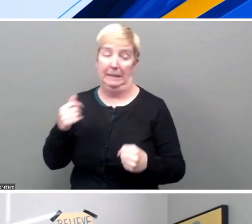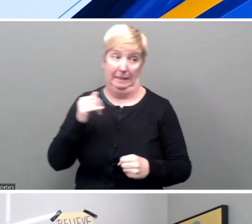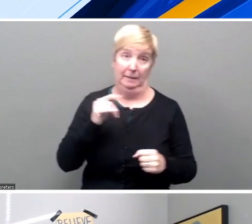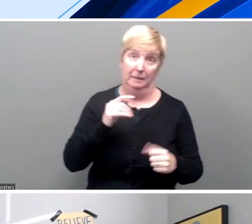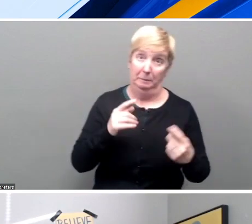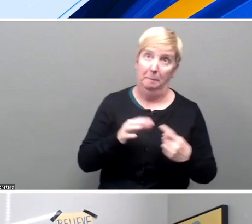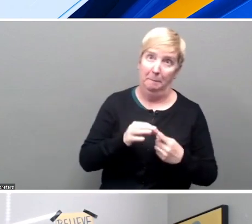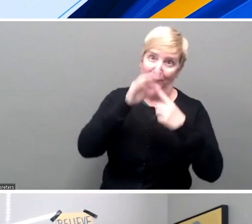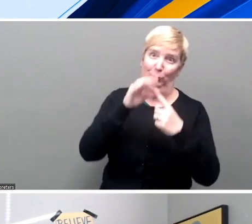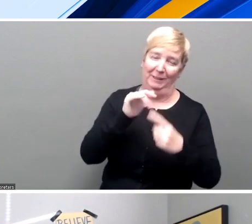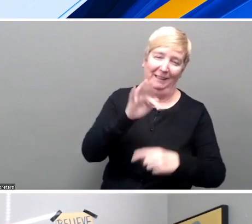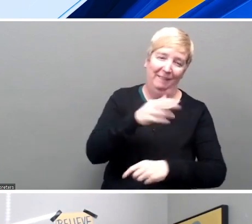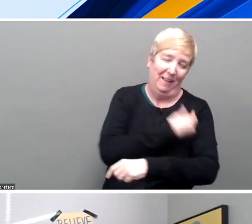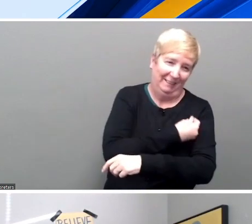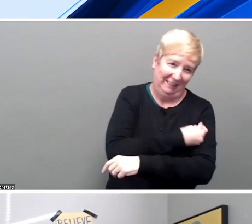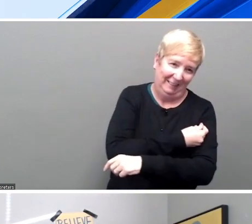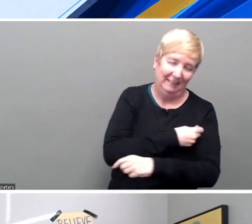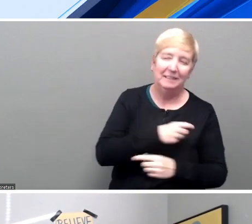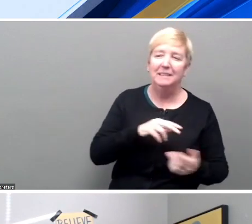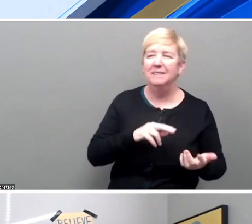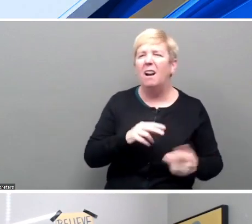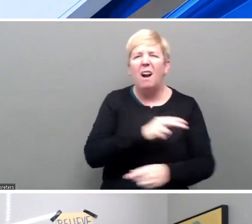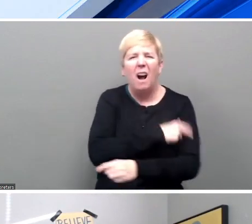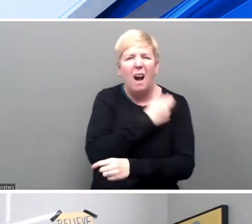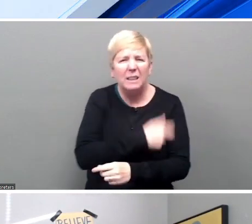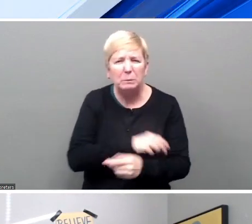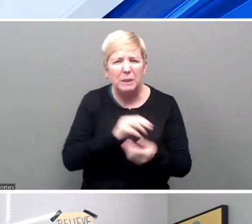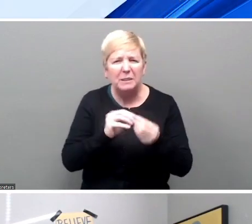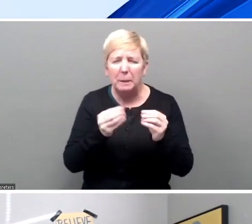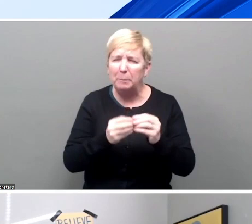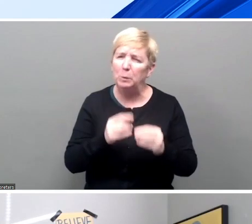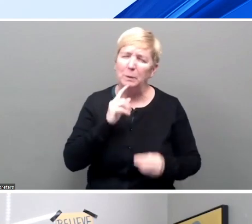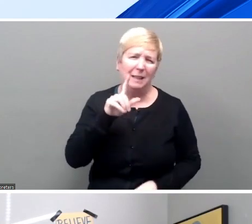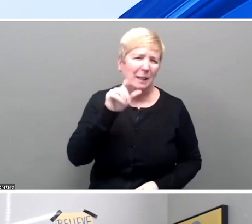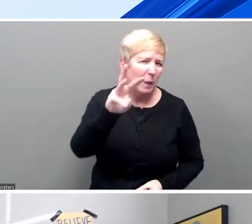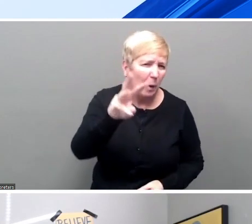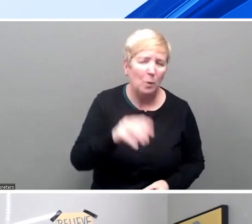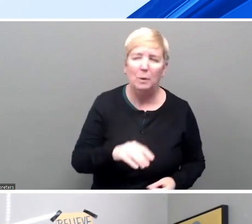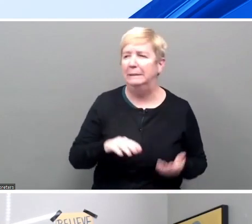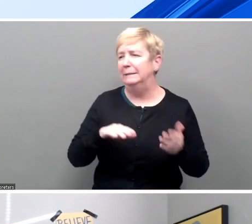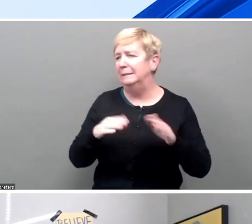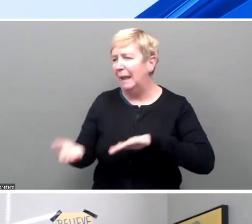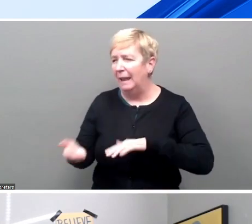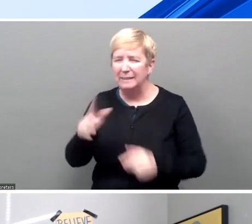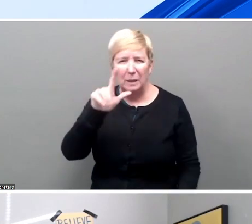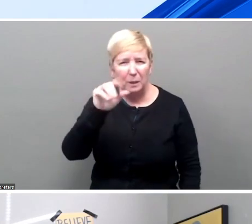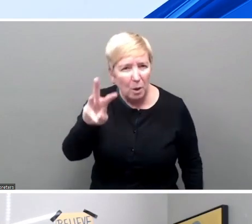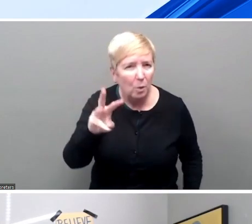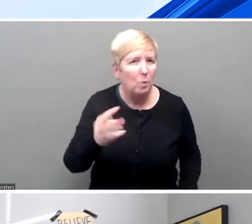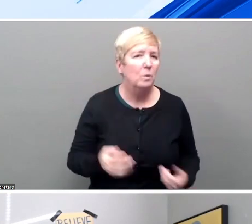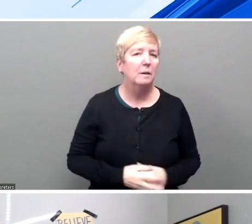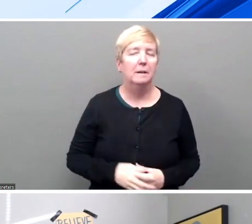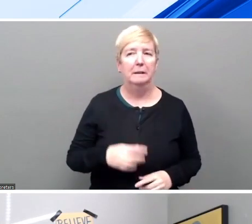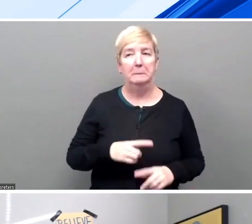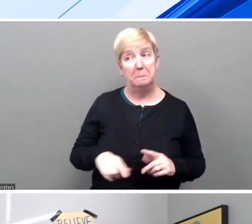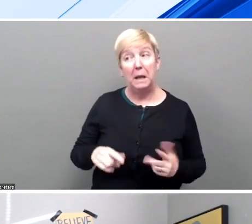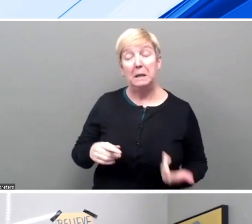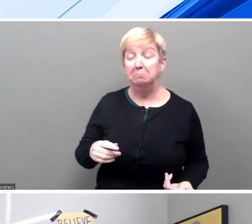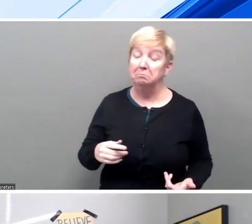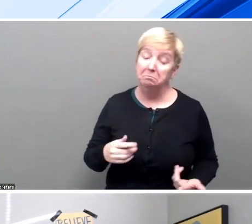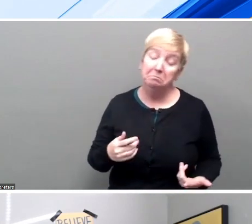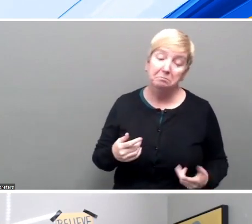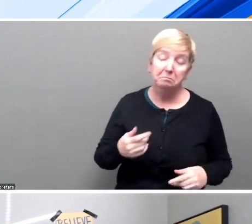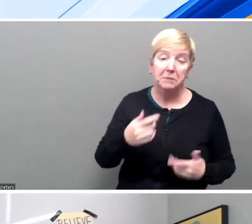vaccinated. Hospitalization rates are lower, deaths are lower. But I think it's interesting observation from